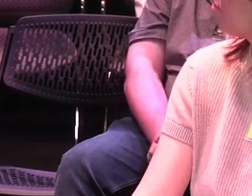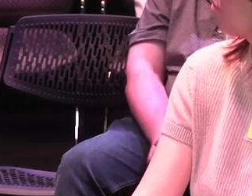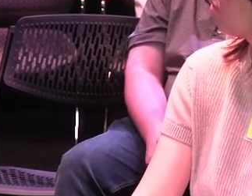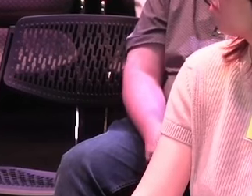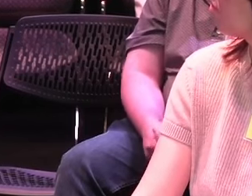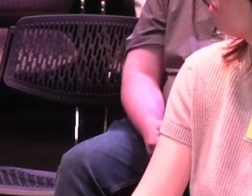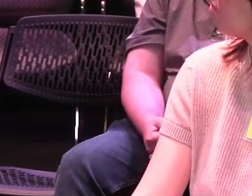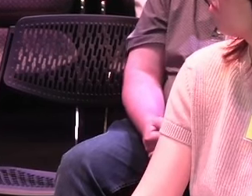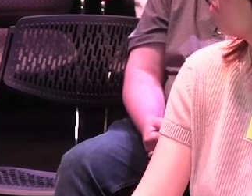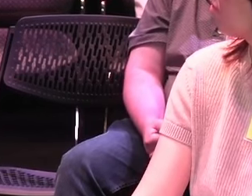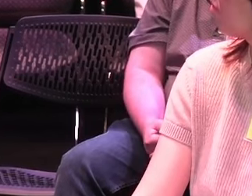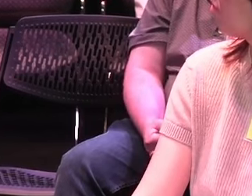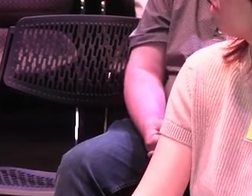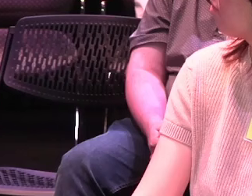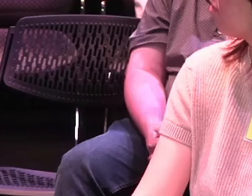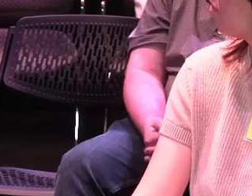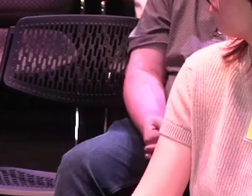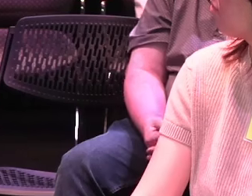a lot about